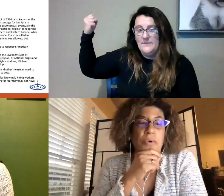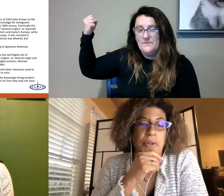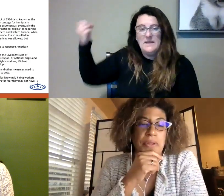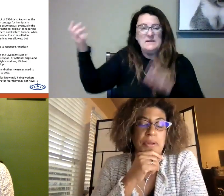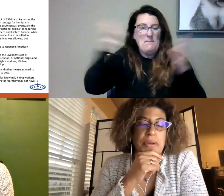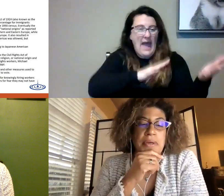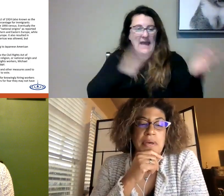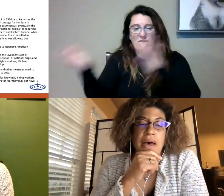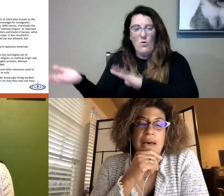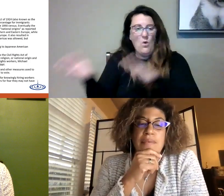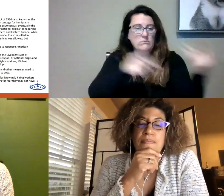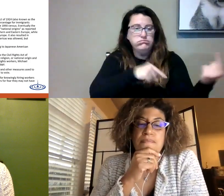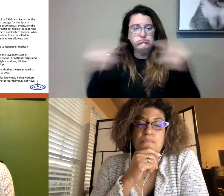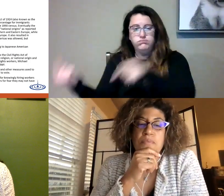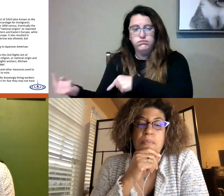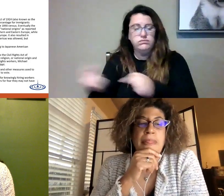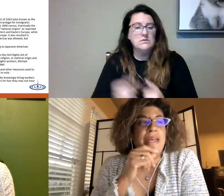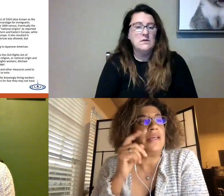and forth.